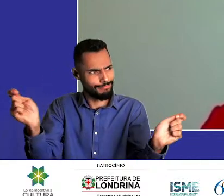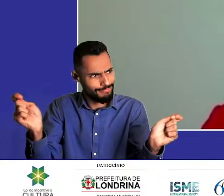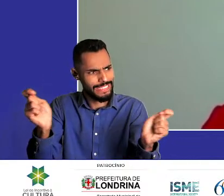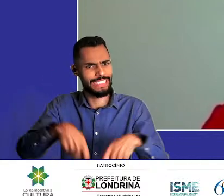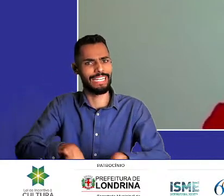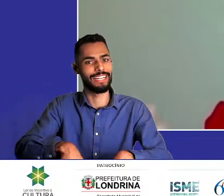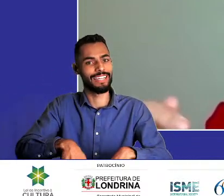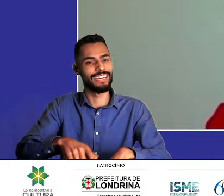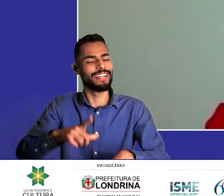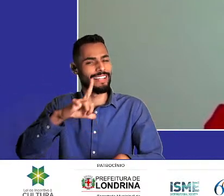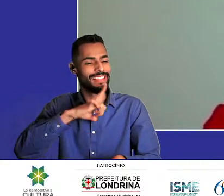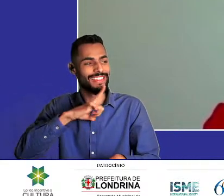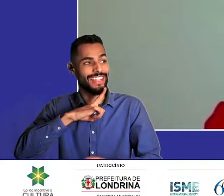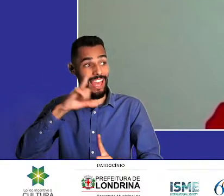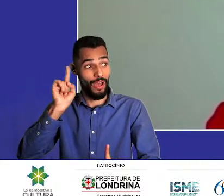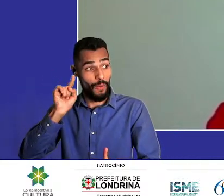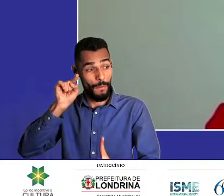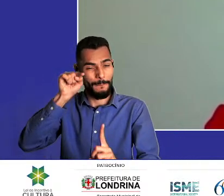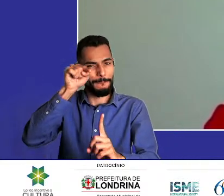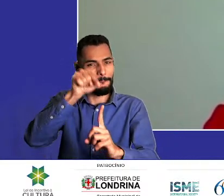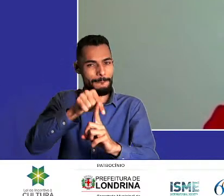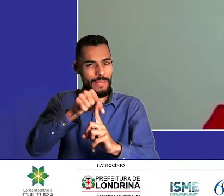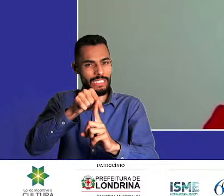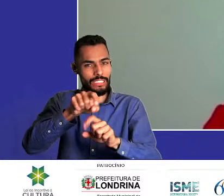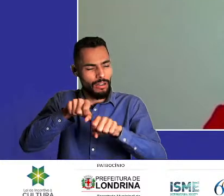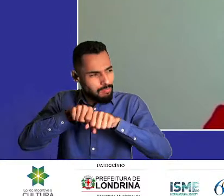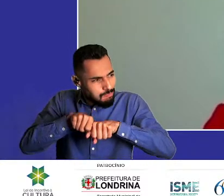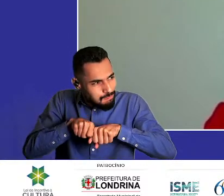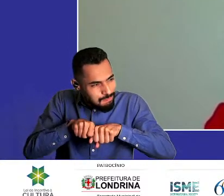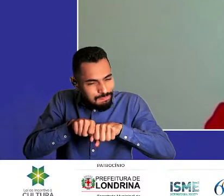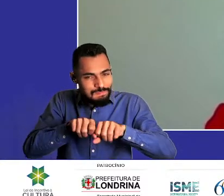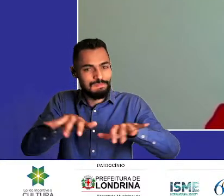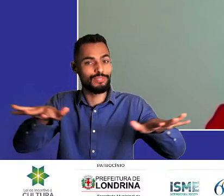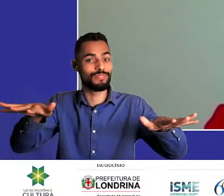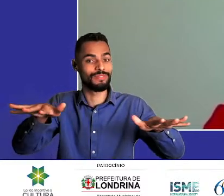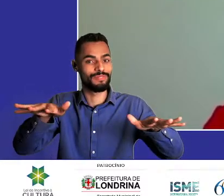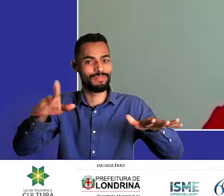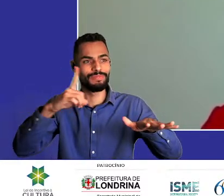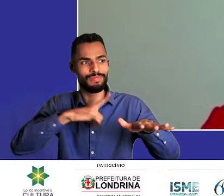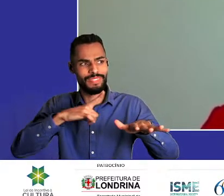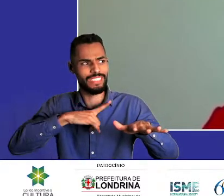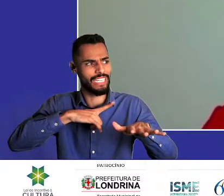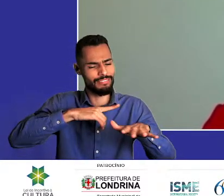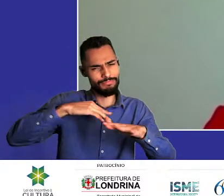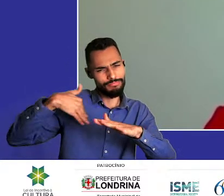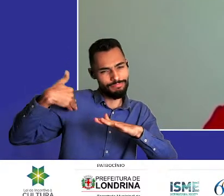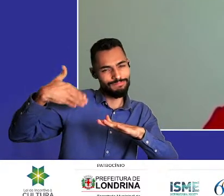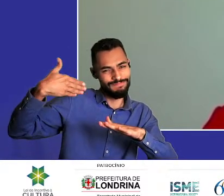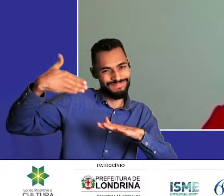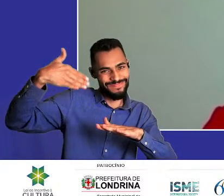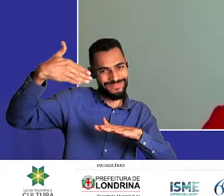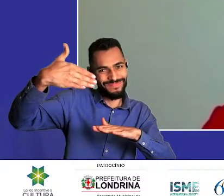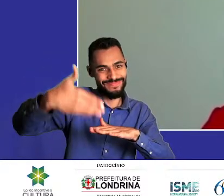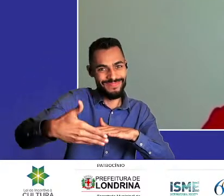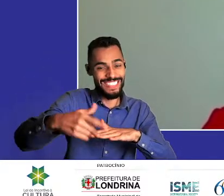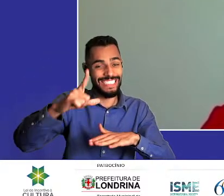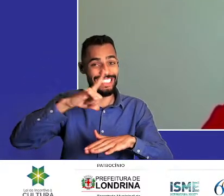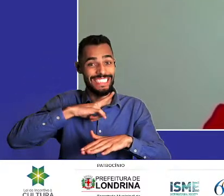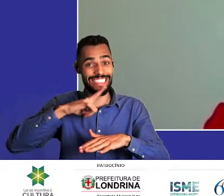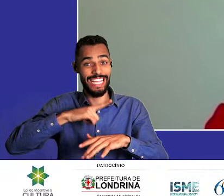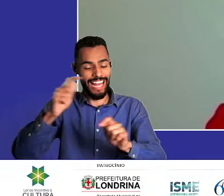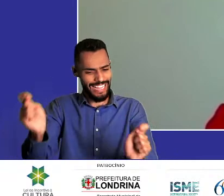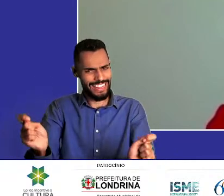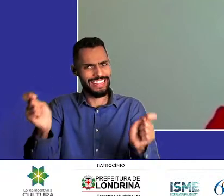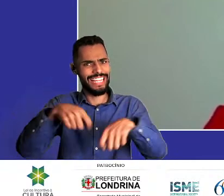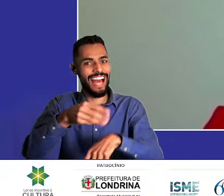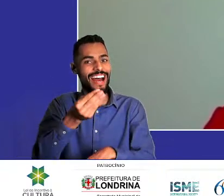frontiers with no hierarchy. We have the opportunity to share the work and